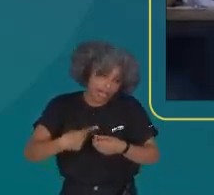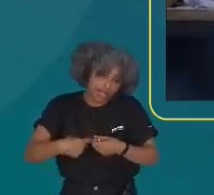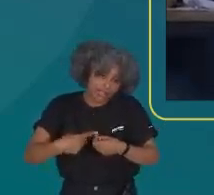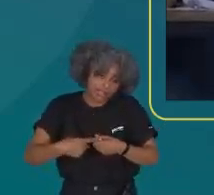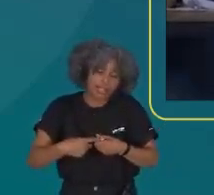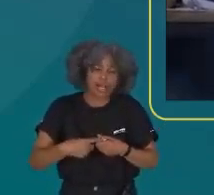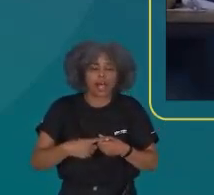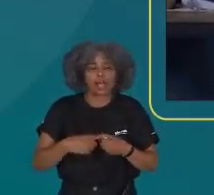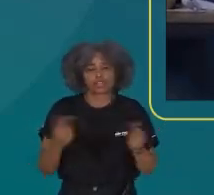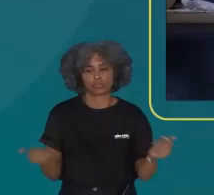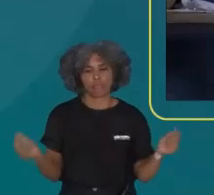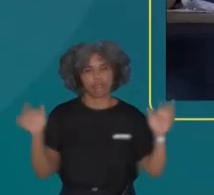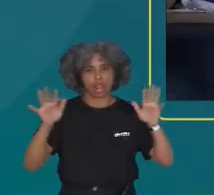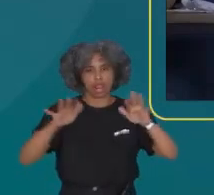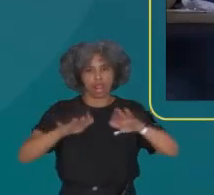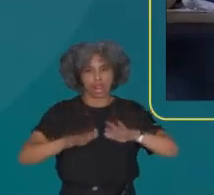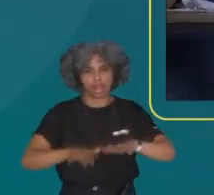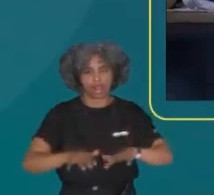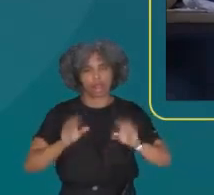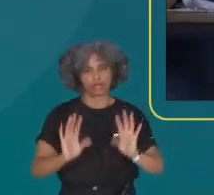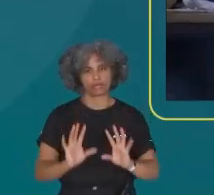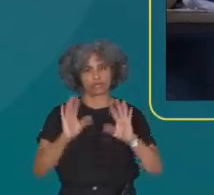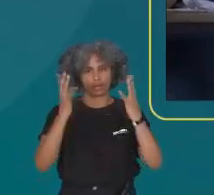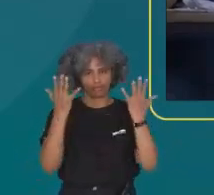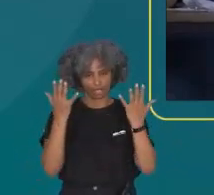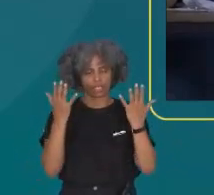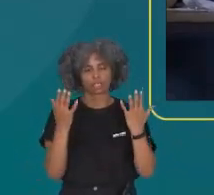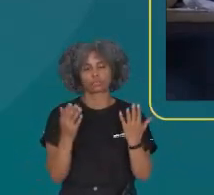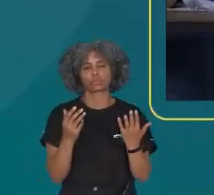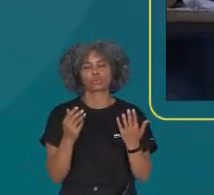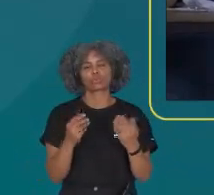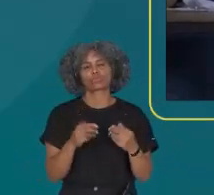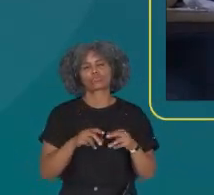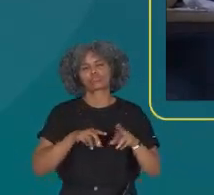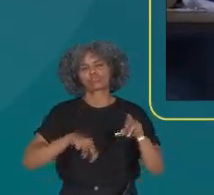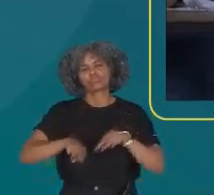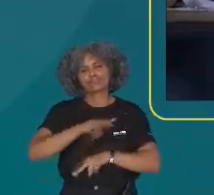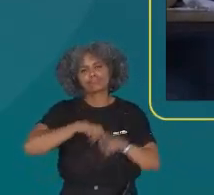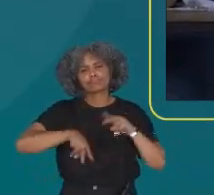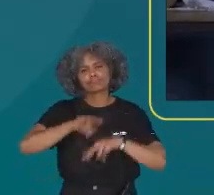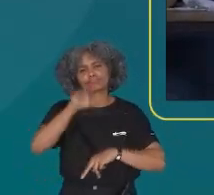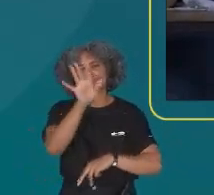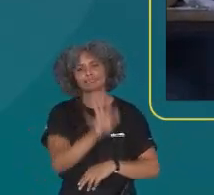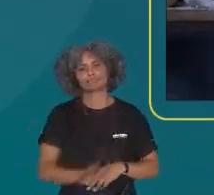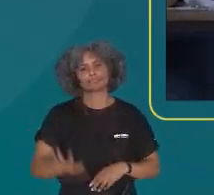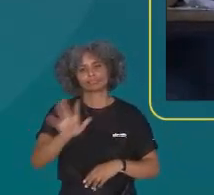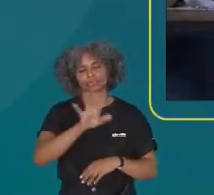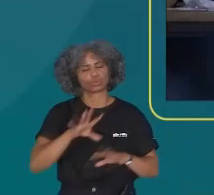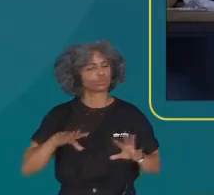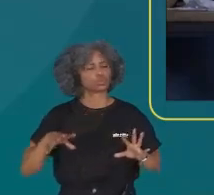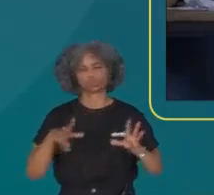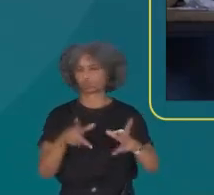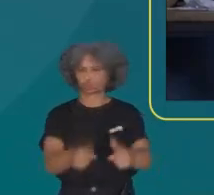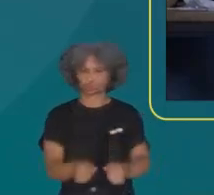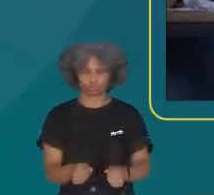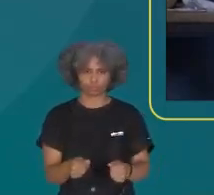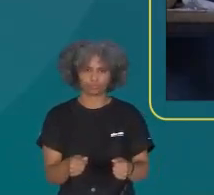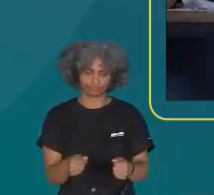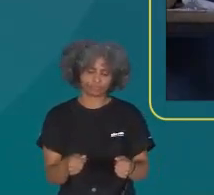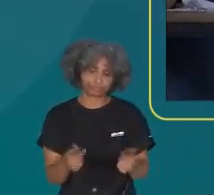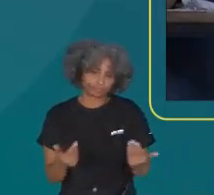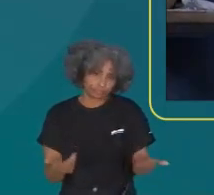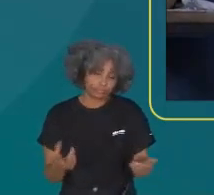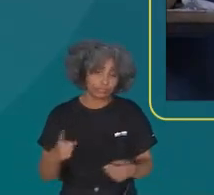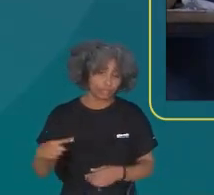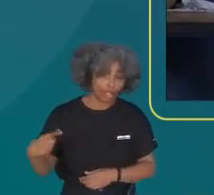regional events at these COPs, the summits. And we get to work. Our design team loves it. They wait